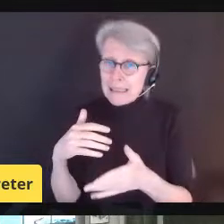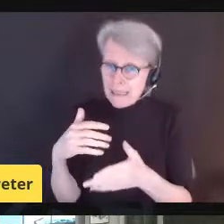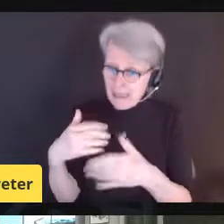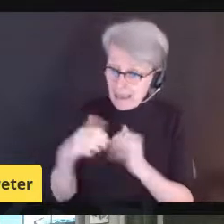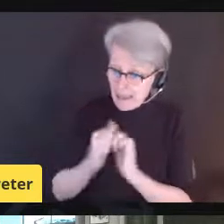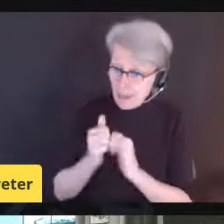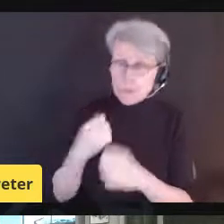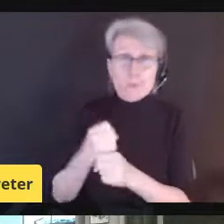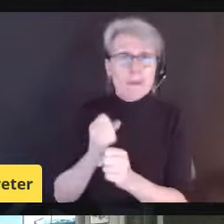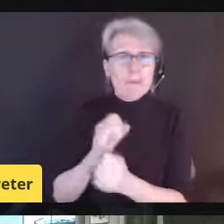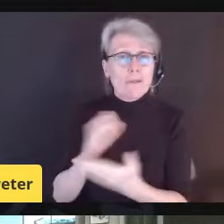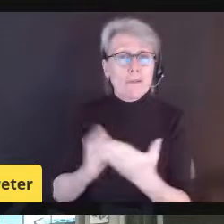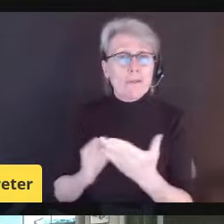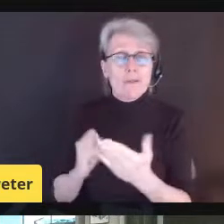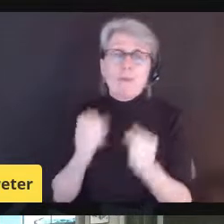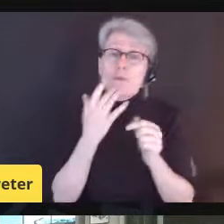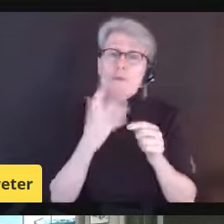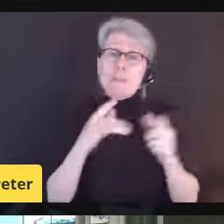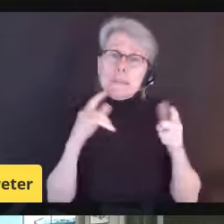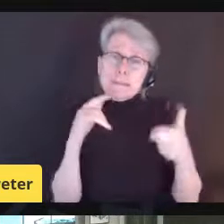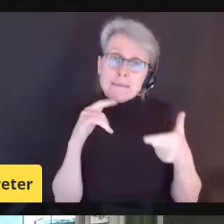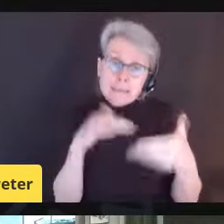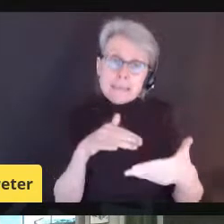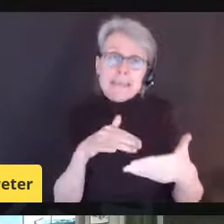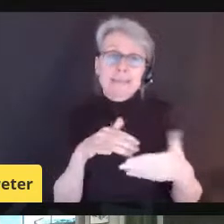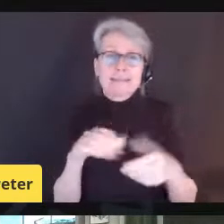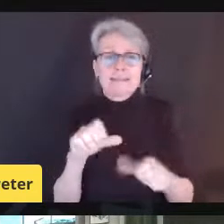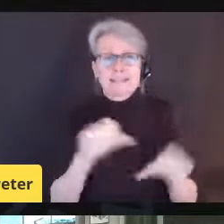science. So there you go. Negative.